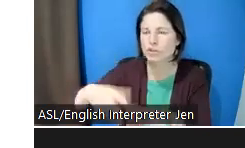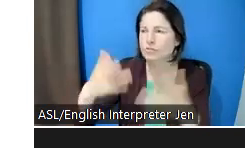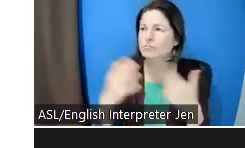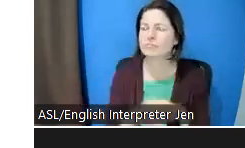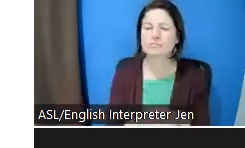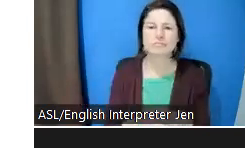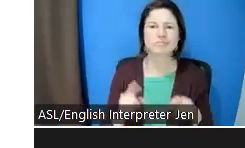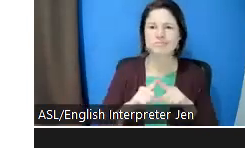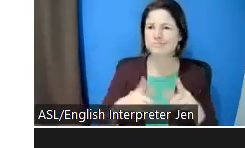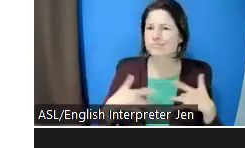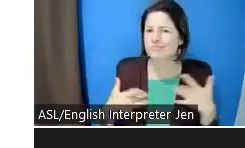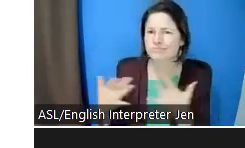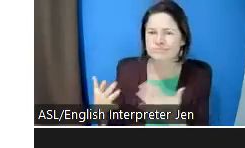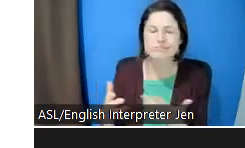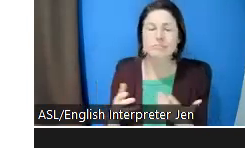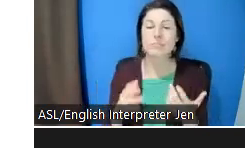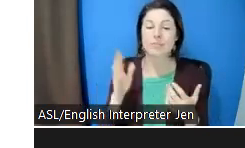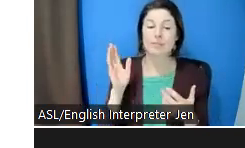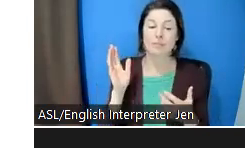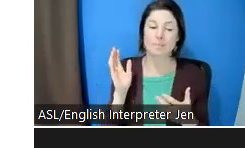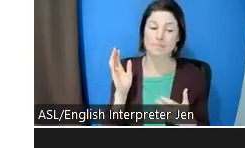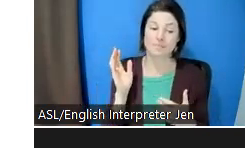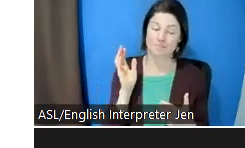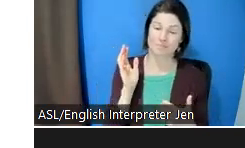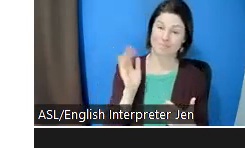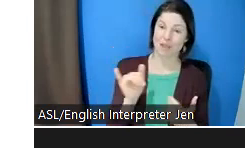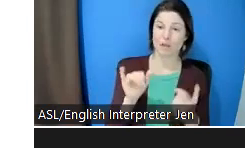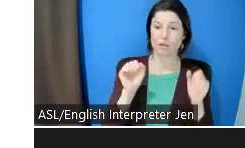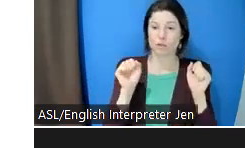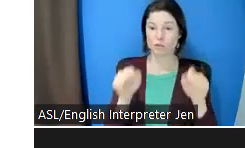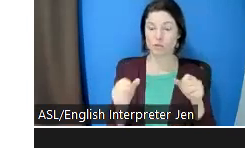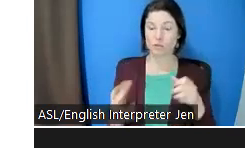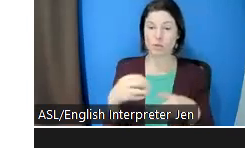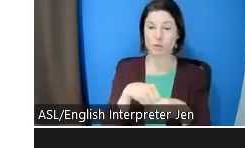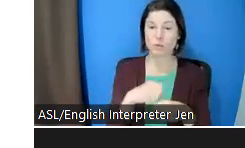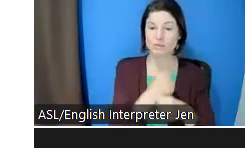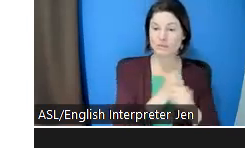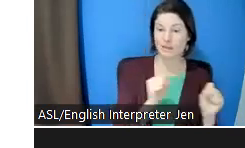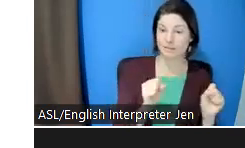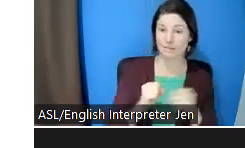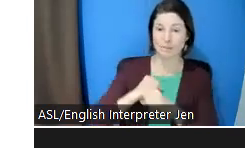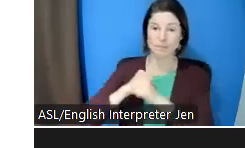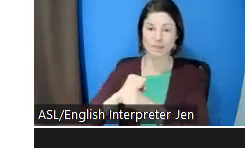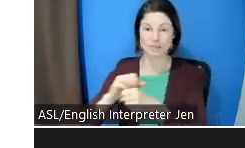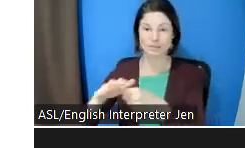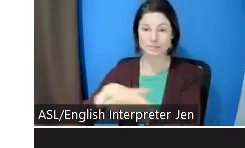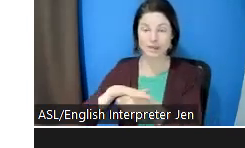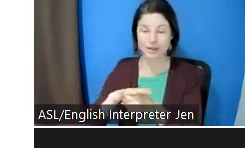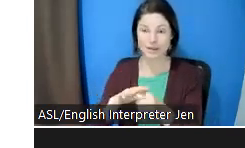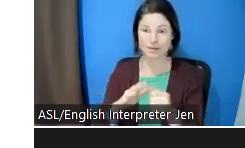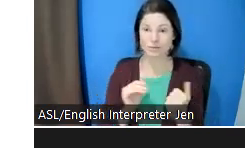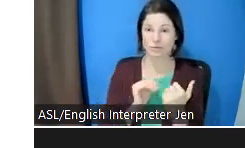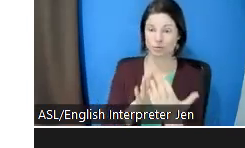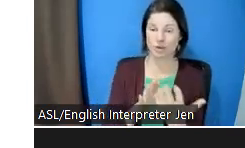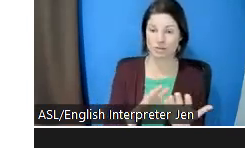streets events. The platform could include safe and protected space to address trauma experienced during the